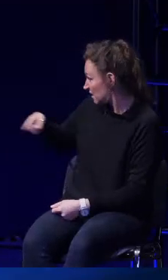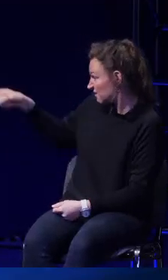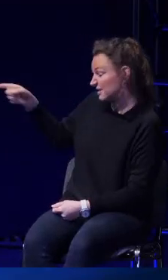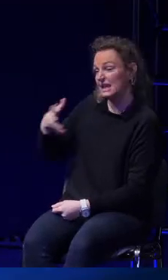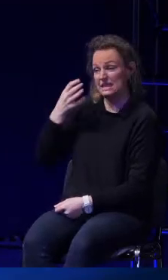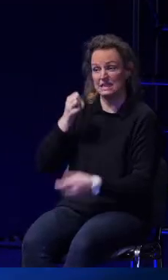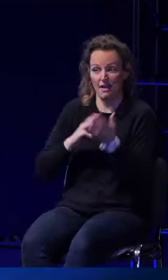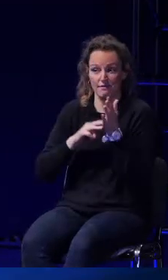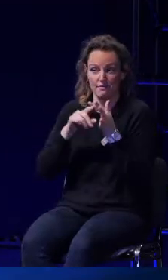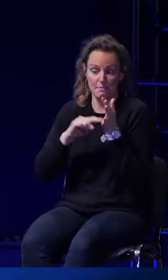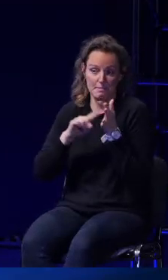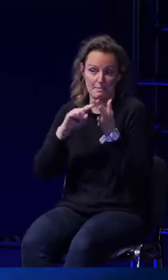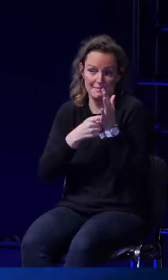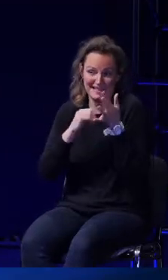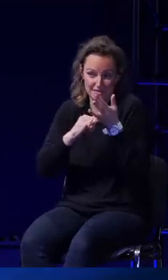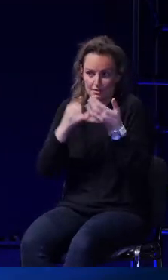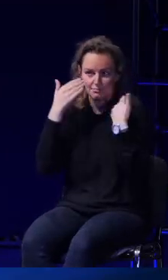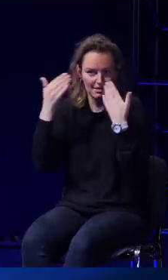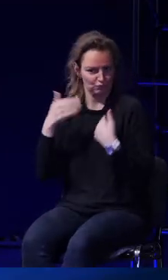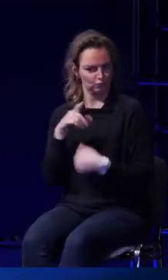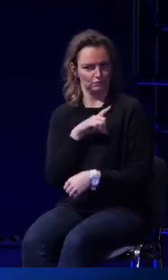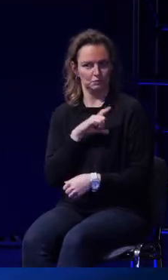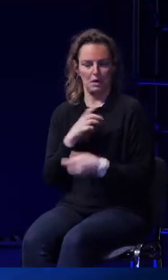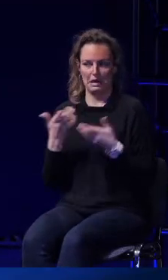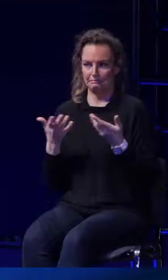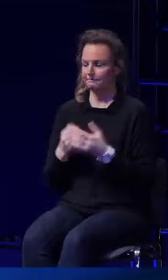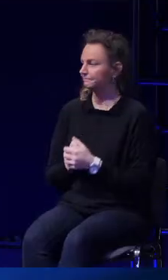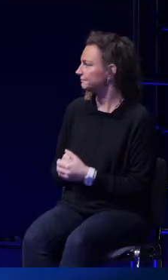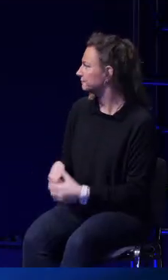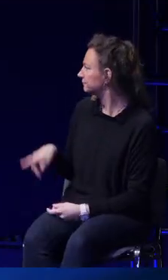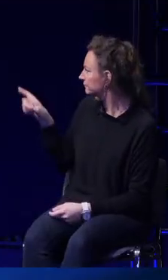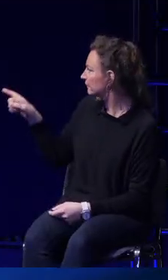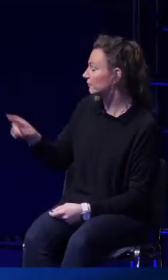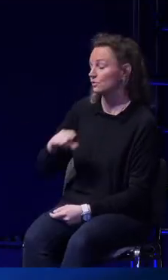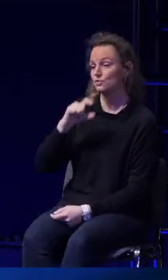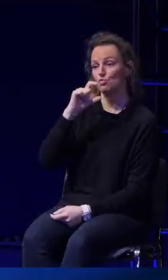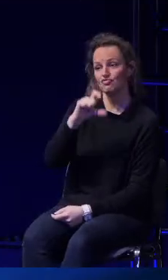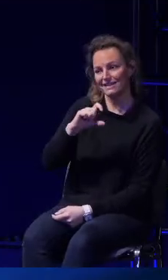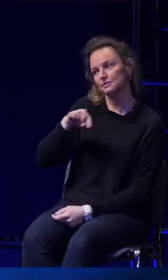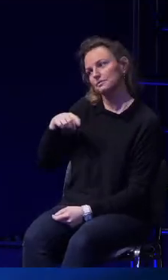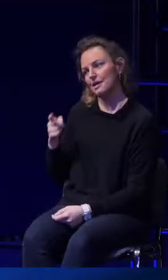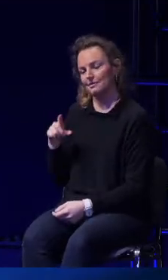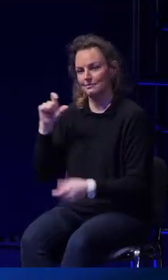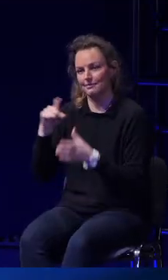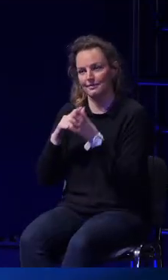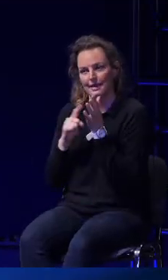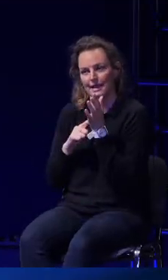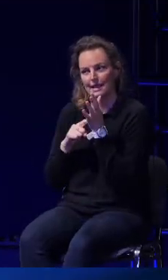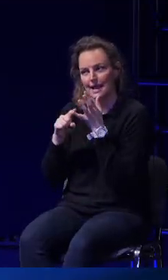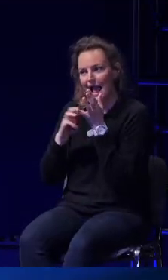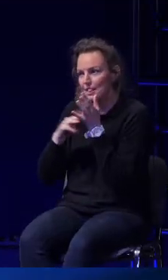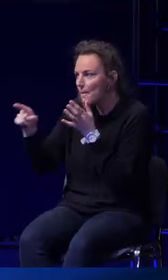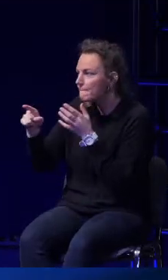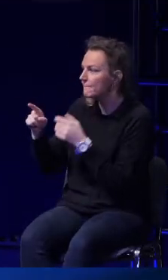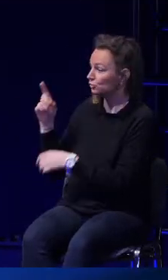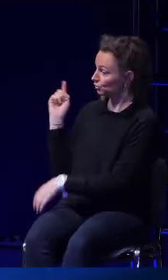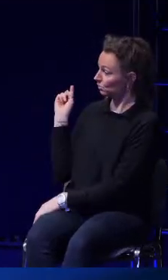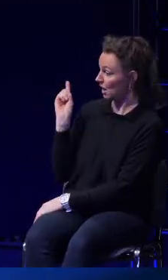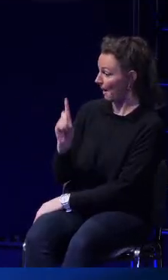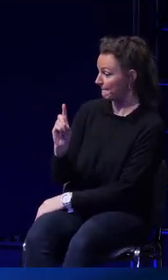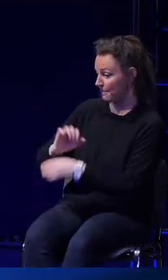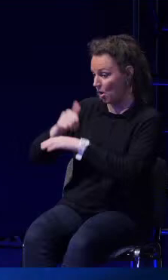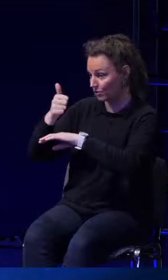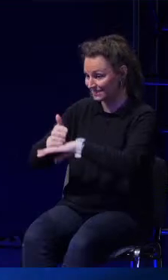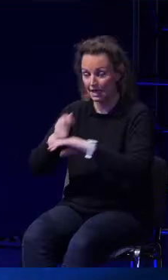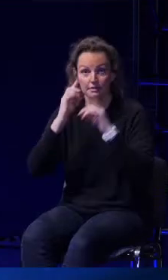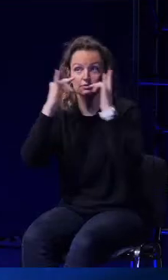do with them. So Chris and Callum, what about metering for you guys? Are you on set checking the color temperature of things, or how does that